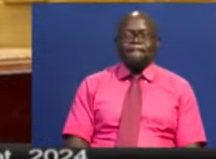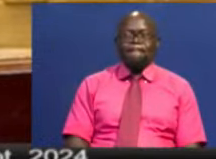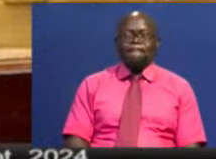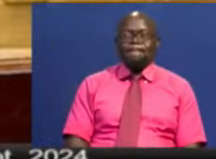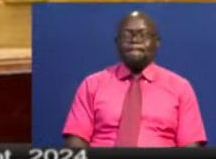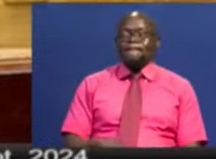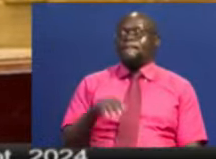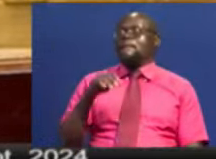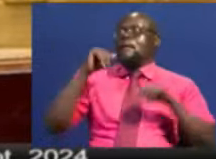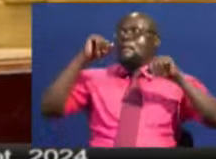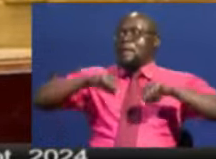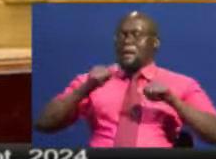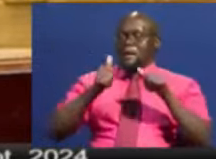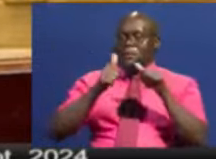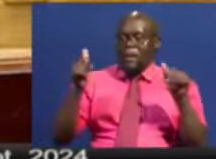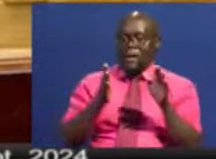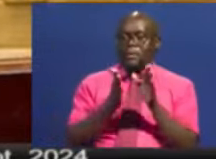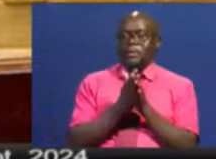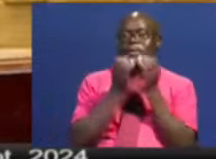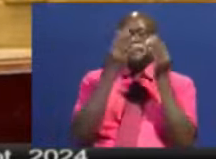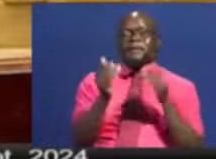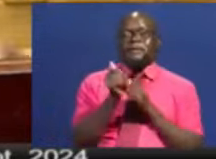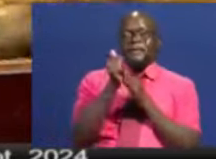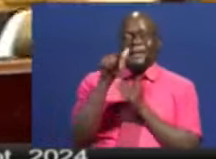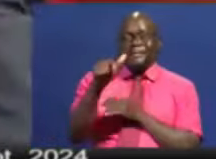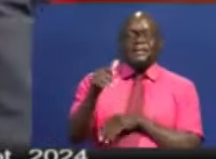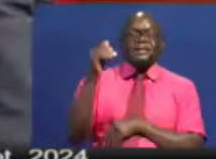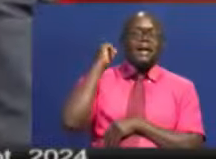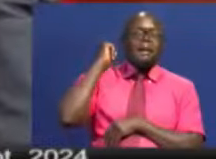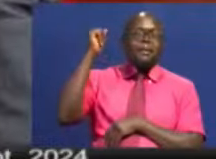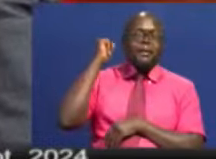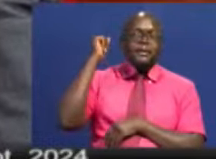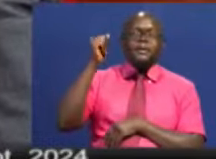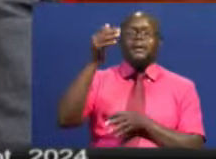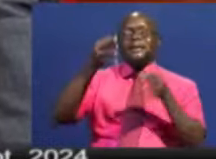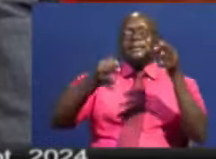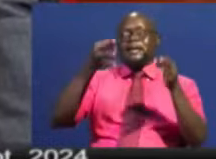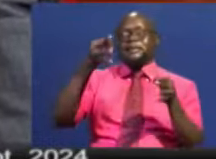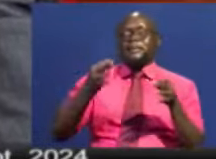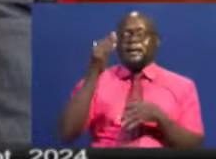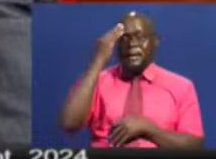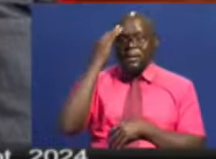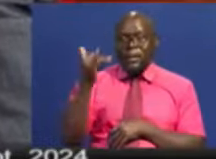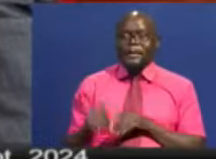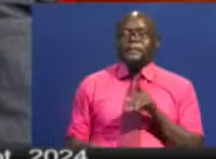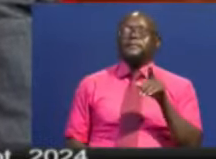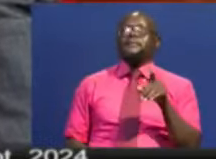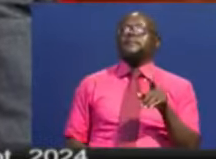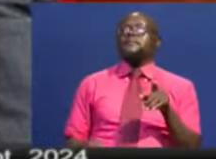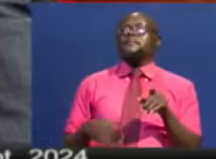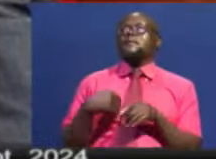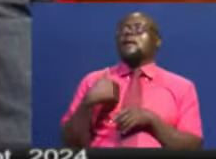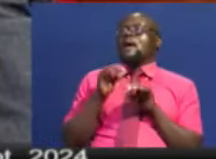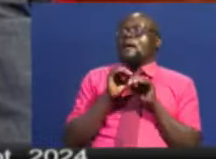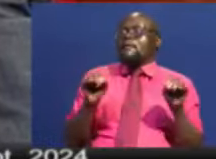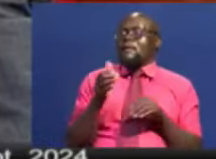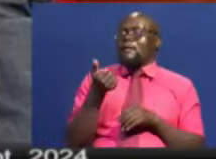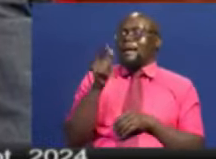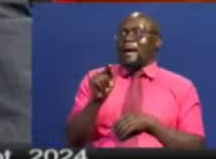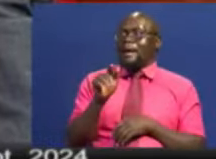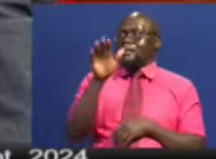I can't agree more, Mr. Speaker, with the majority leader that this is a political judgment, Mr. Speaker. Mr. Speaker, there is no act of